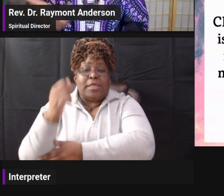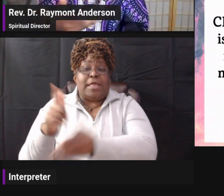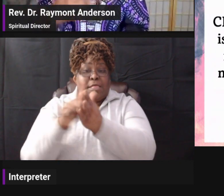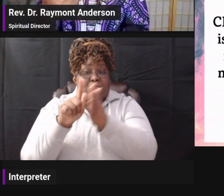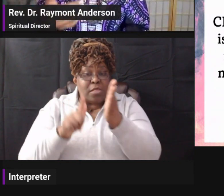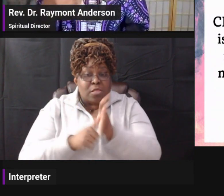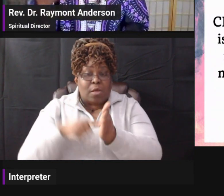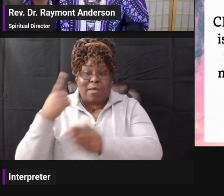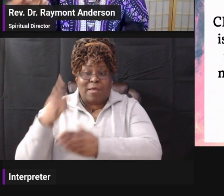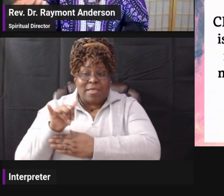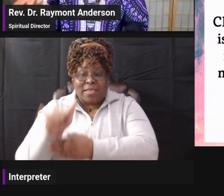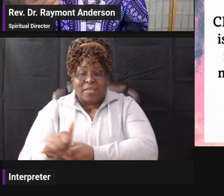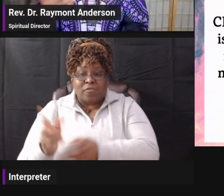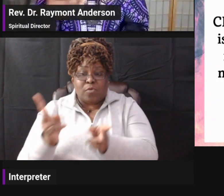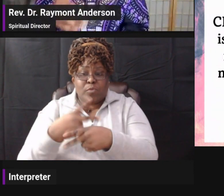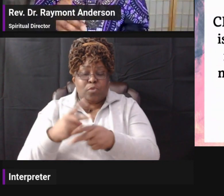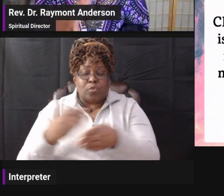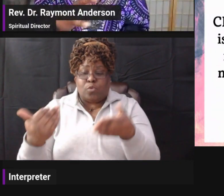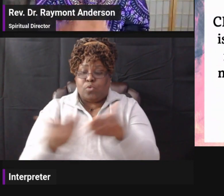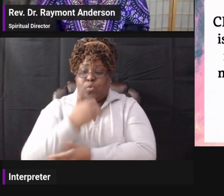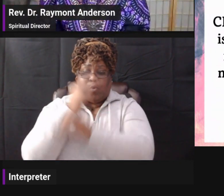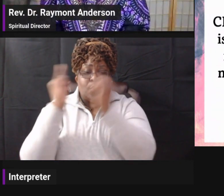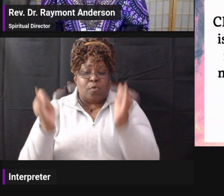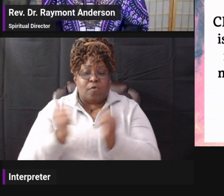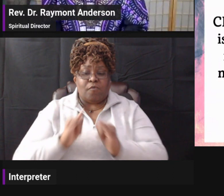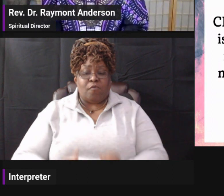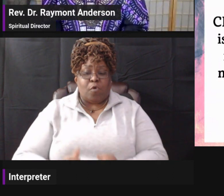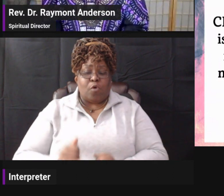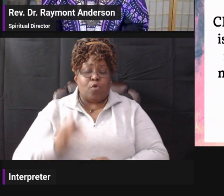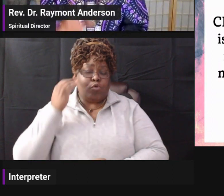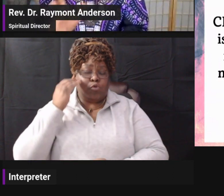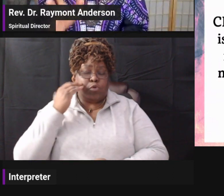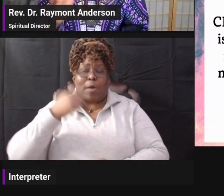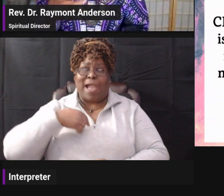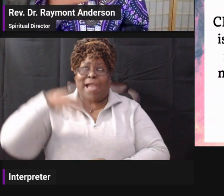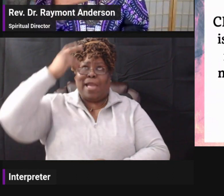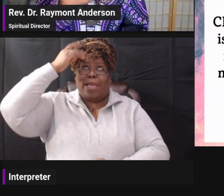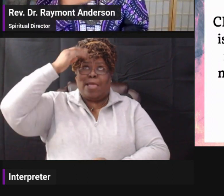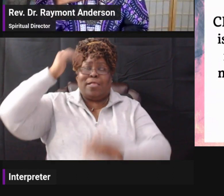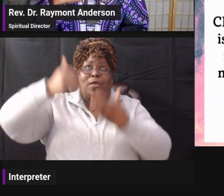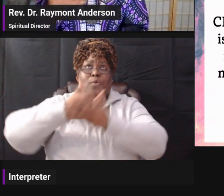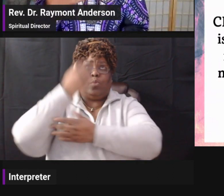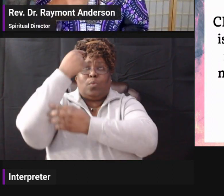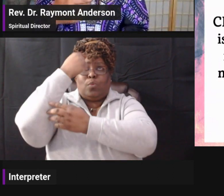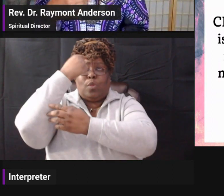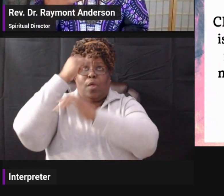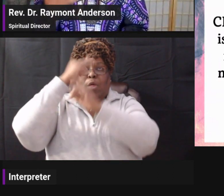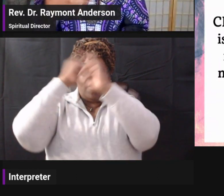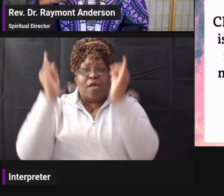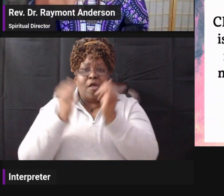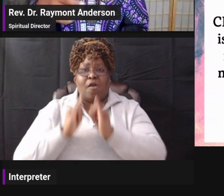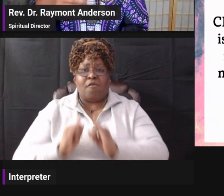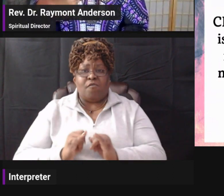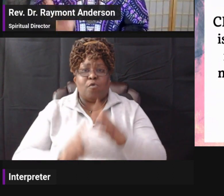law is forever producing new forms. The instant I think a new thought,